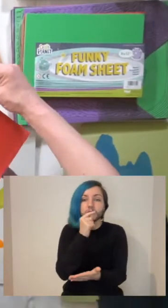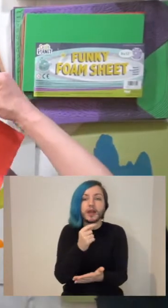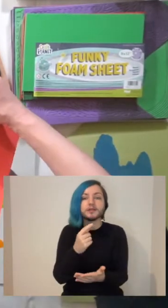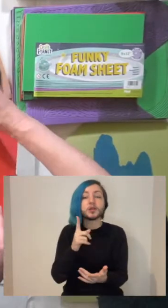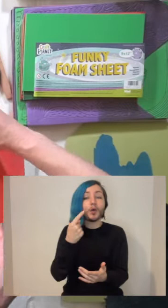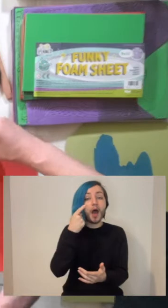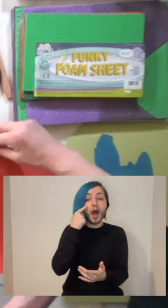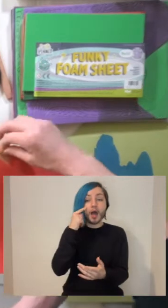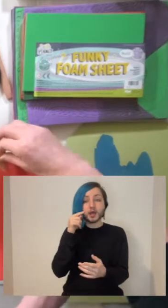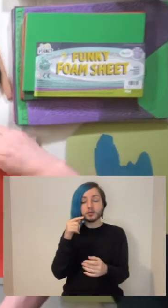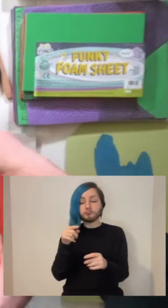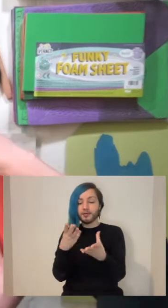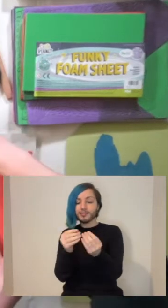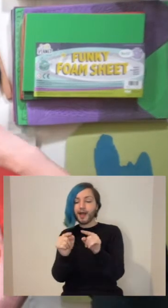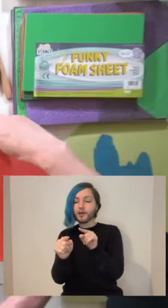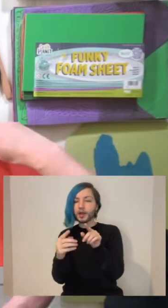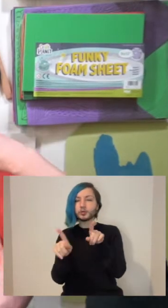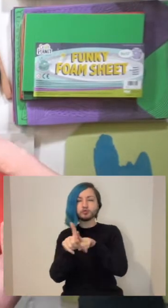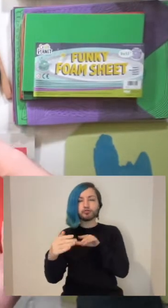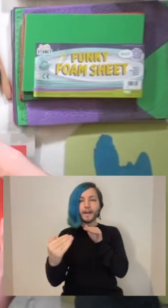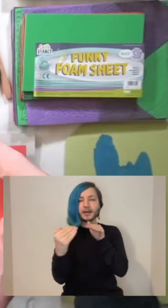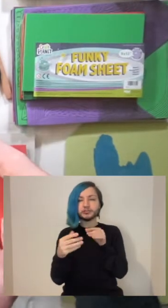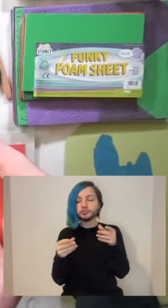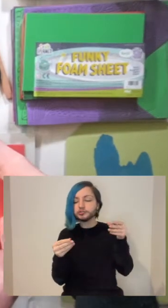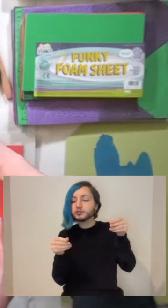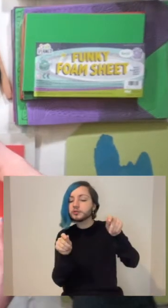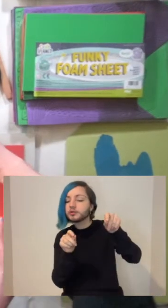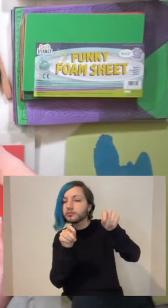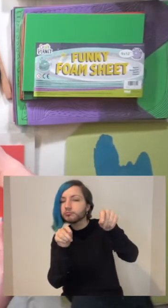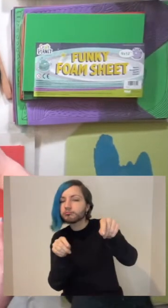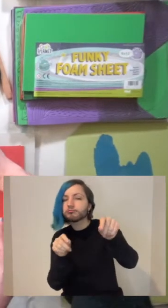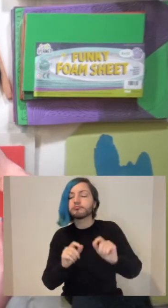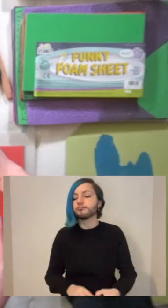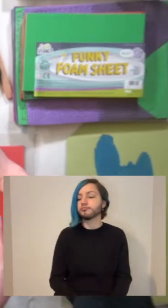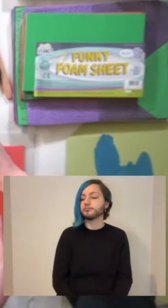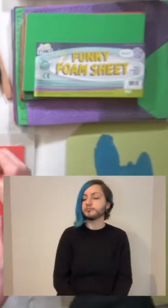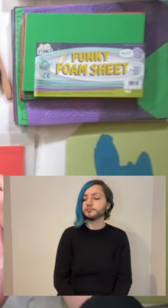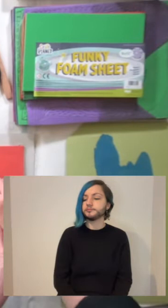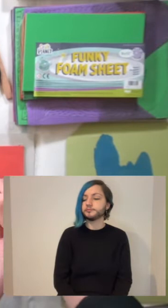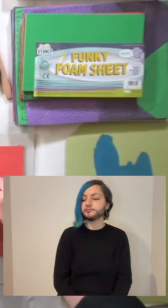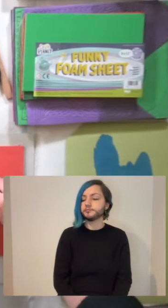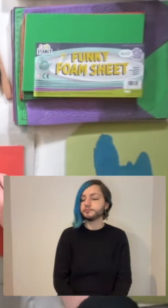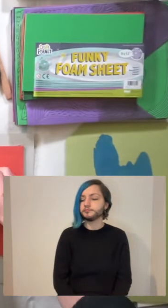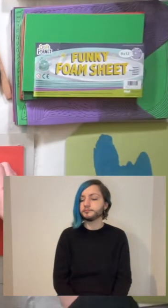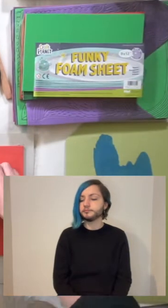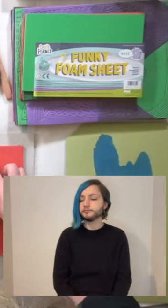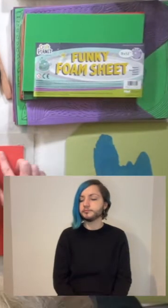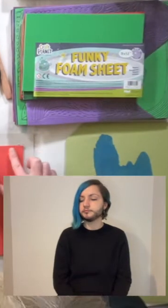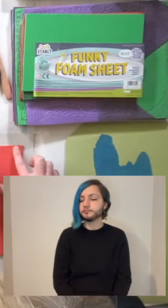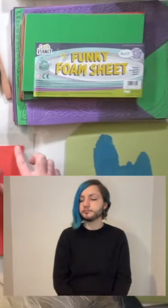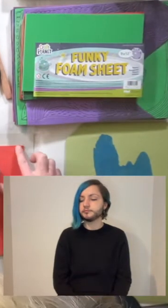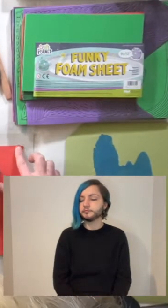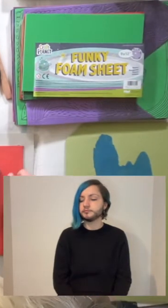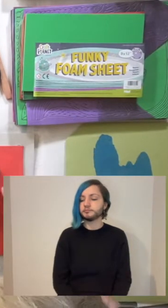you see where the eye is? I'm gonna try to place that in the empty space